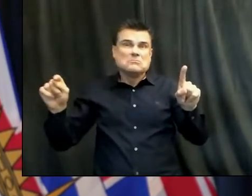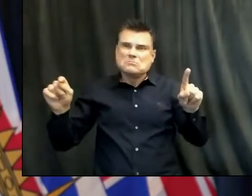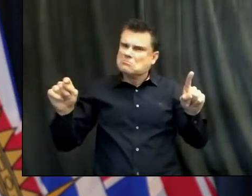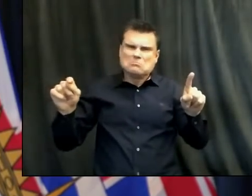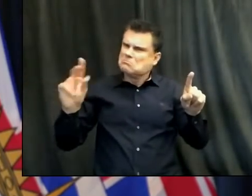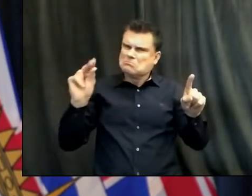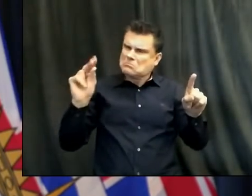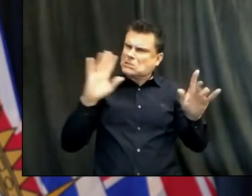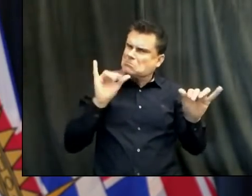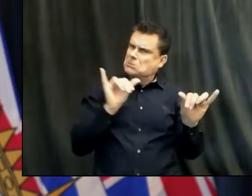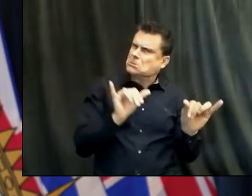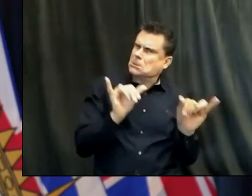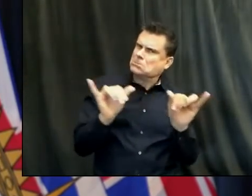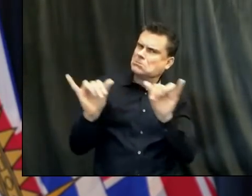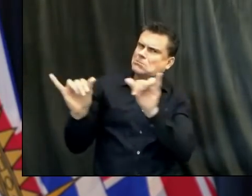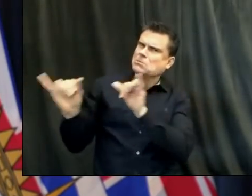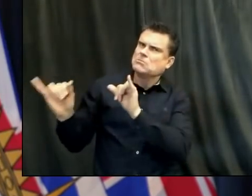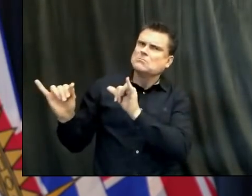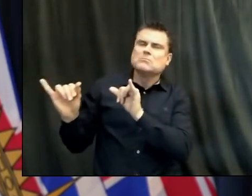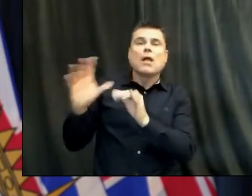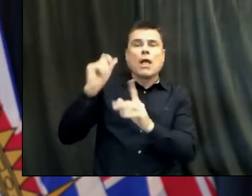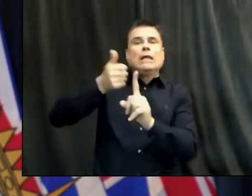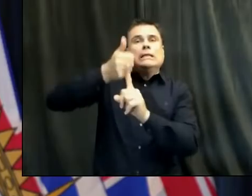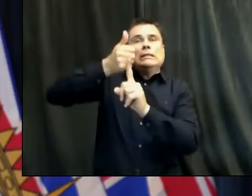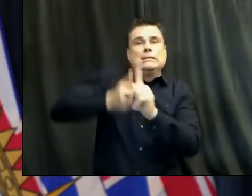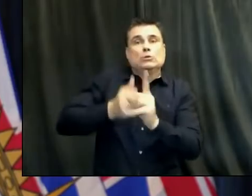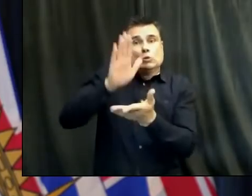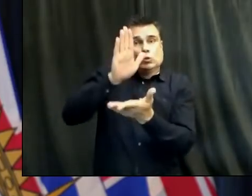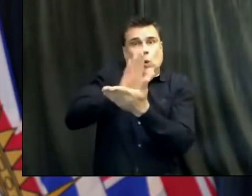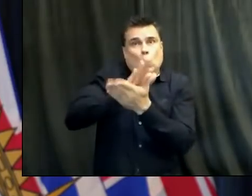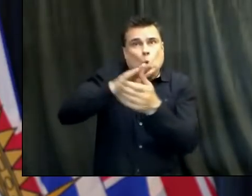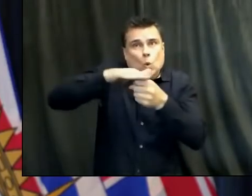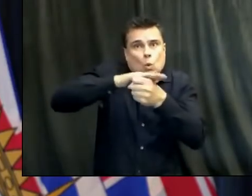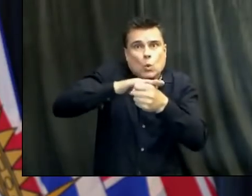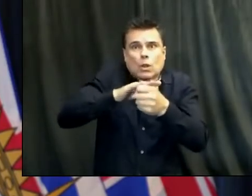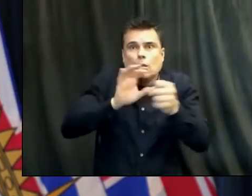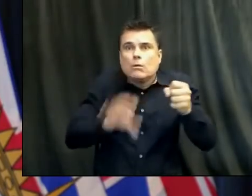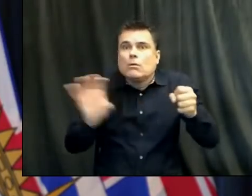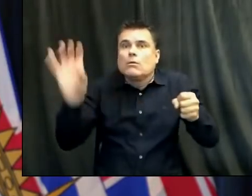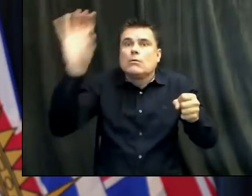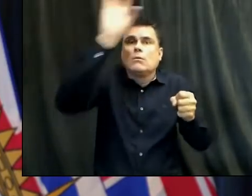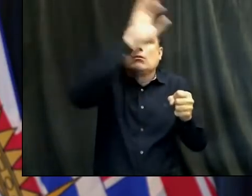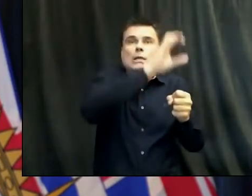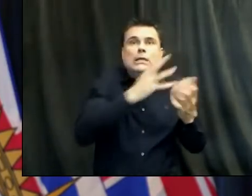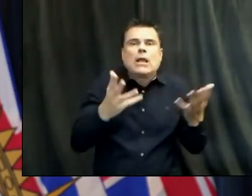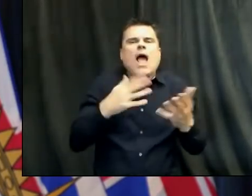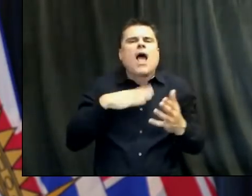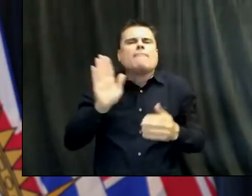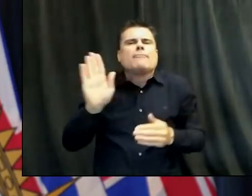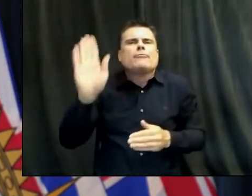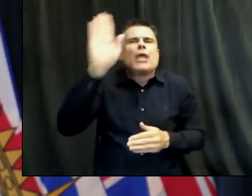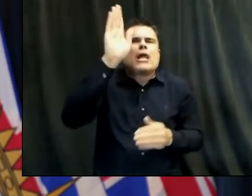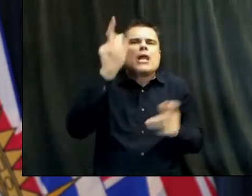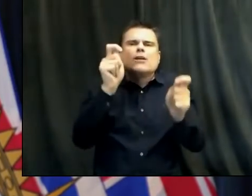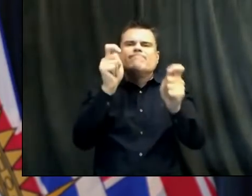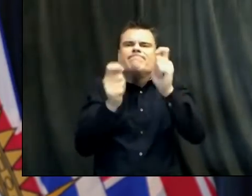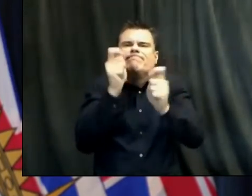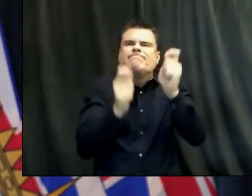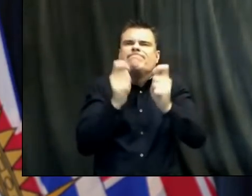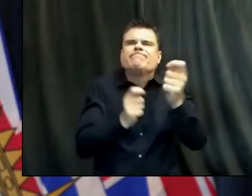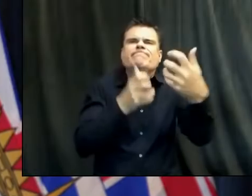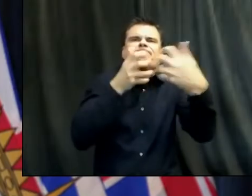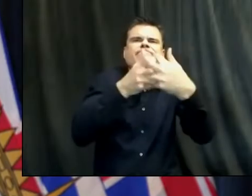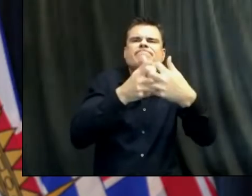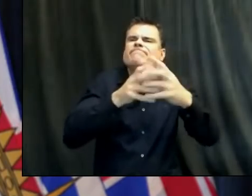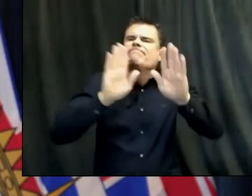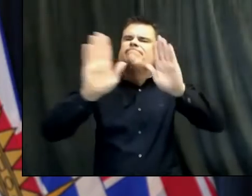own community. It has its own ventilation systems, its own way of, you know, numbers of children, age of children. So there